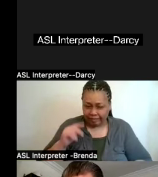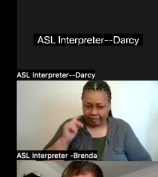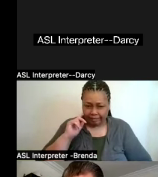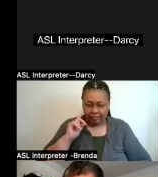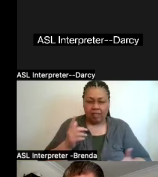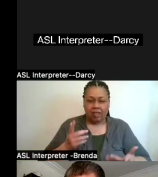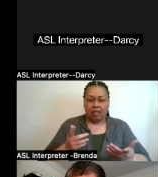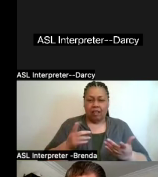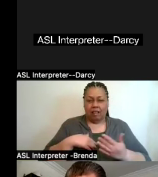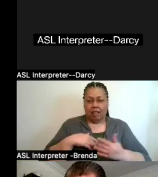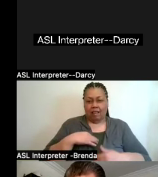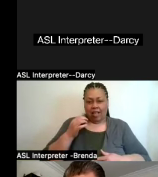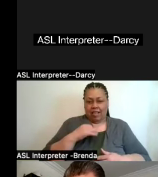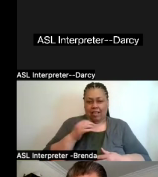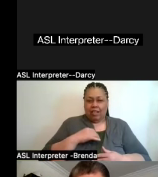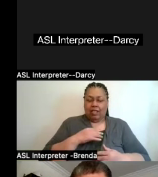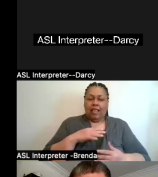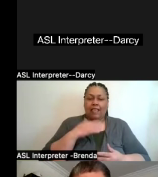to our volunteers.